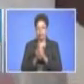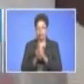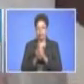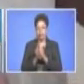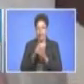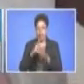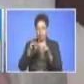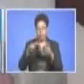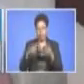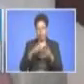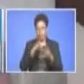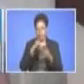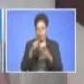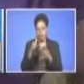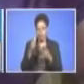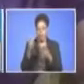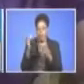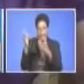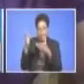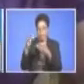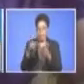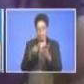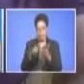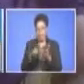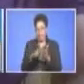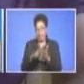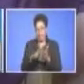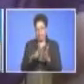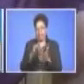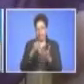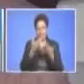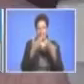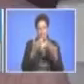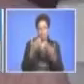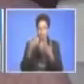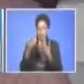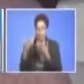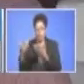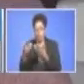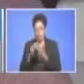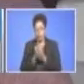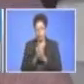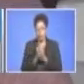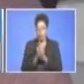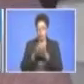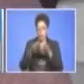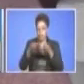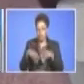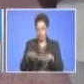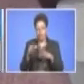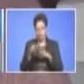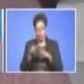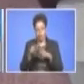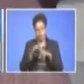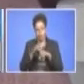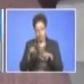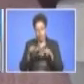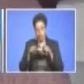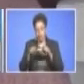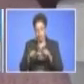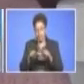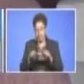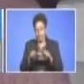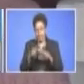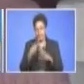It was just unsuspecting, you know? But thank you. And while he was at a loss for words, he did want to leave this